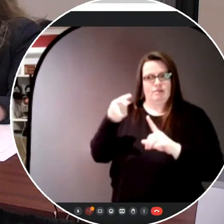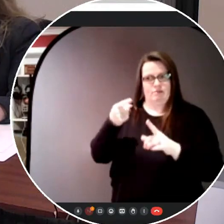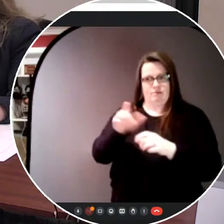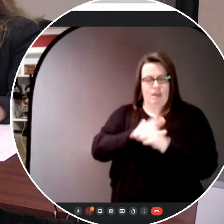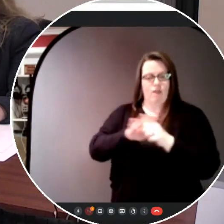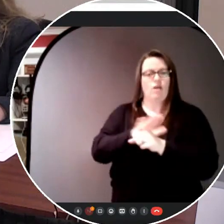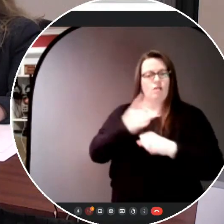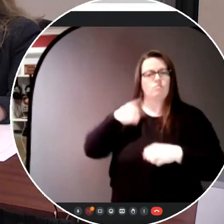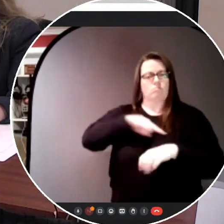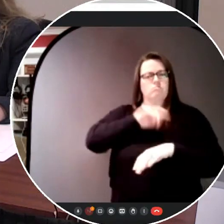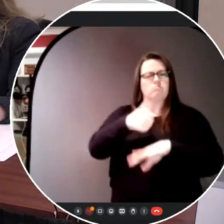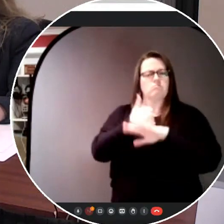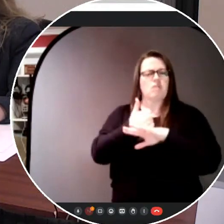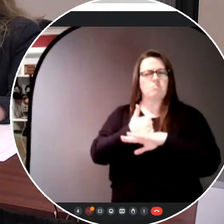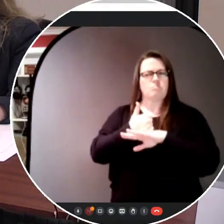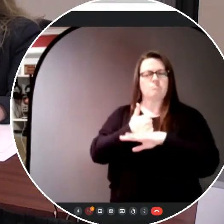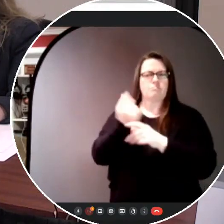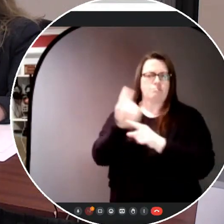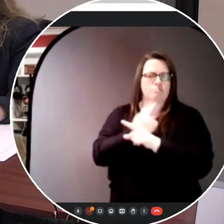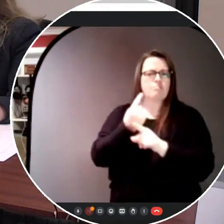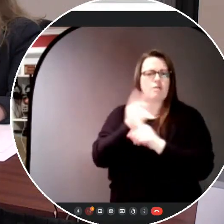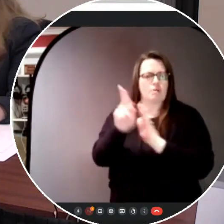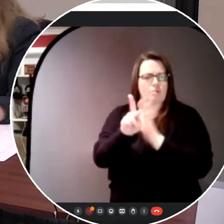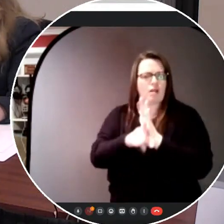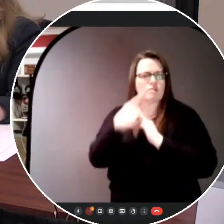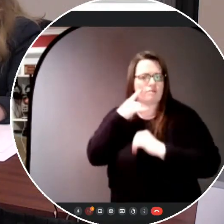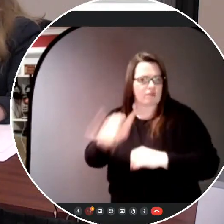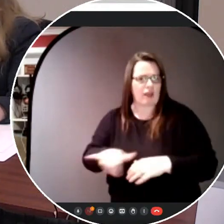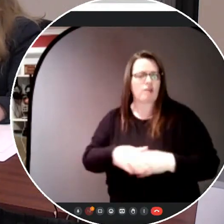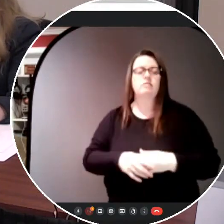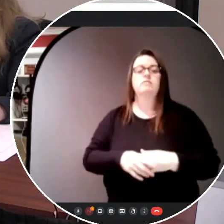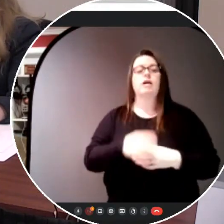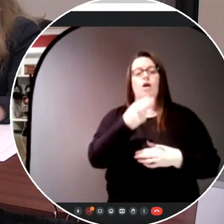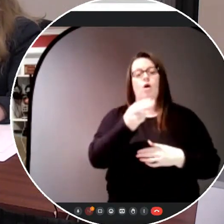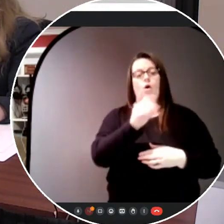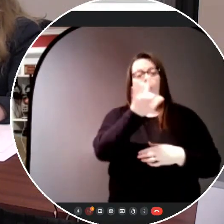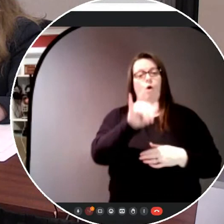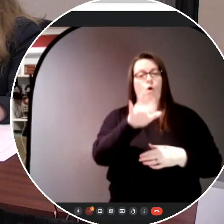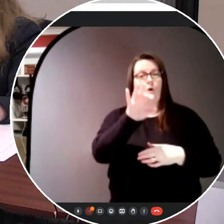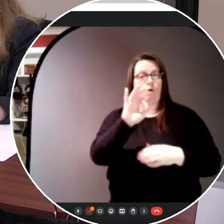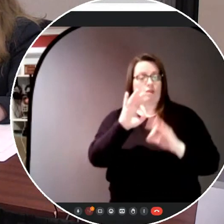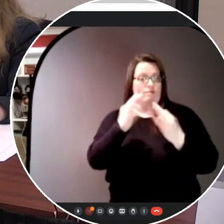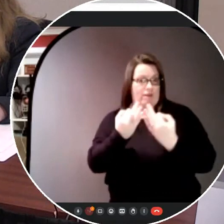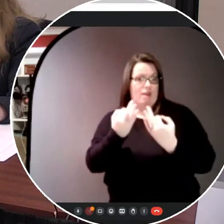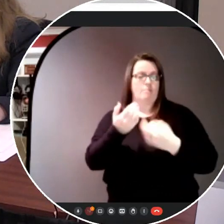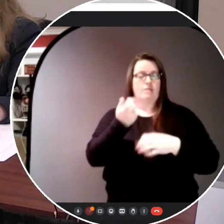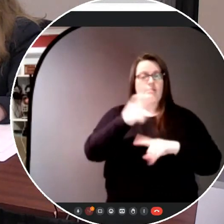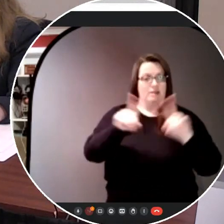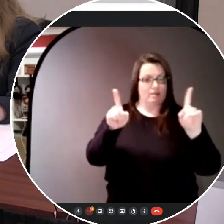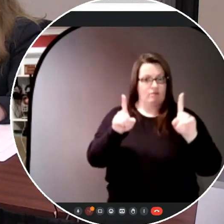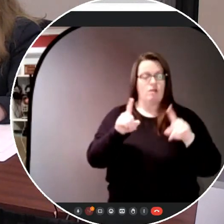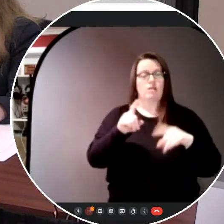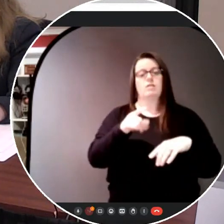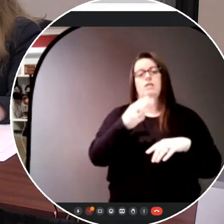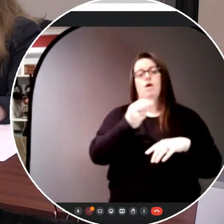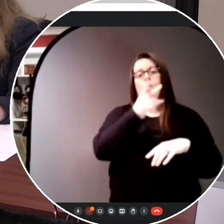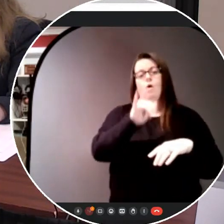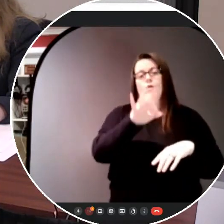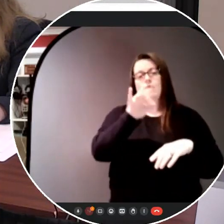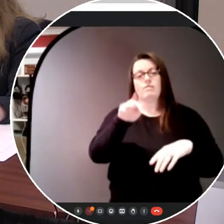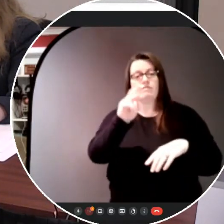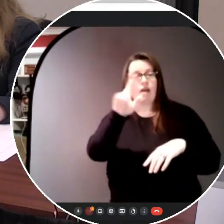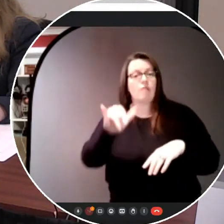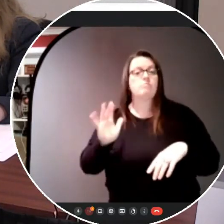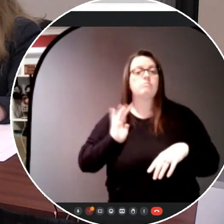that. And Holy Family would be a little different case again in that traditionally the church and the school use